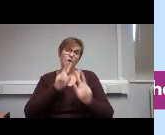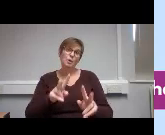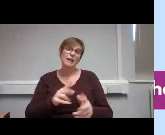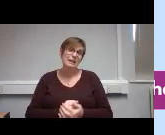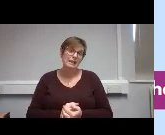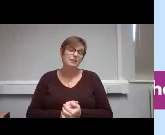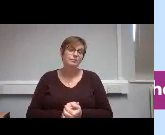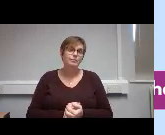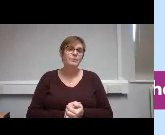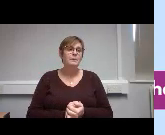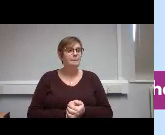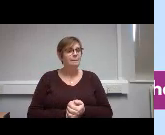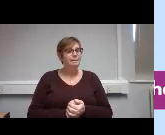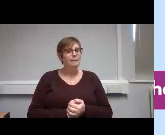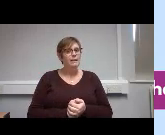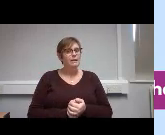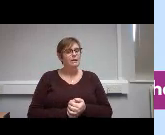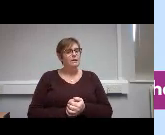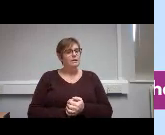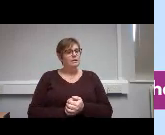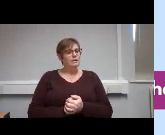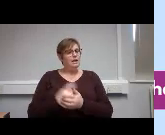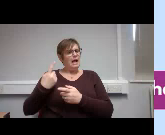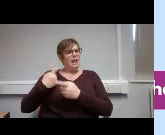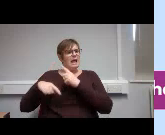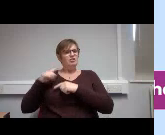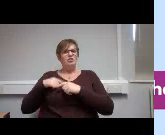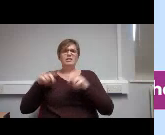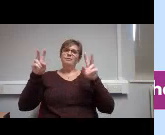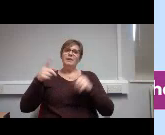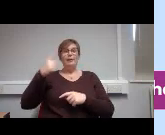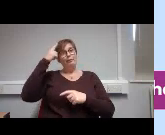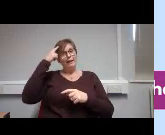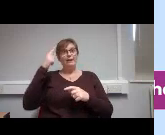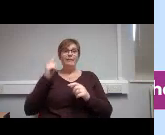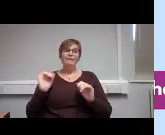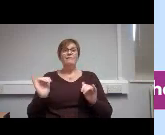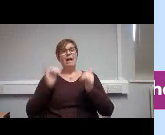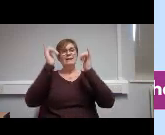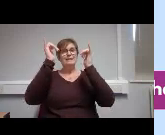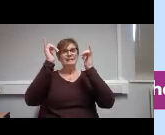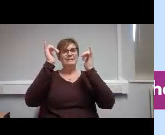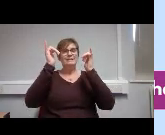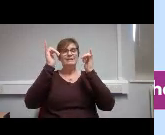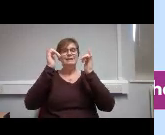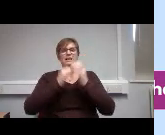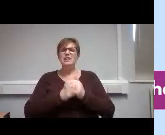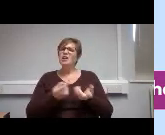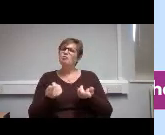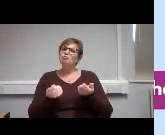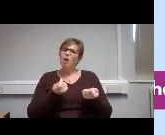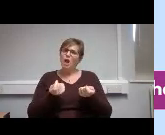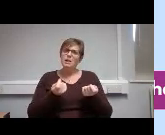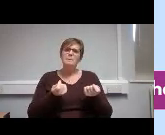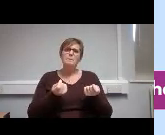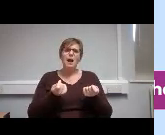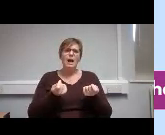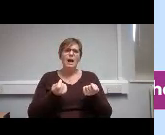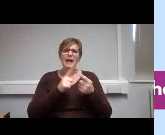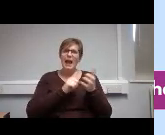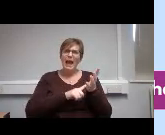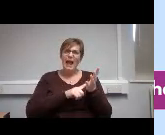And last year there was a ThinkFest festival, which was run by Ellie